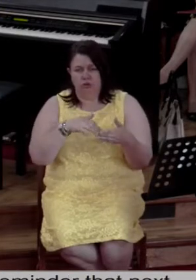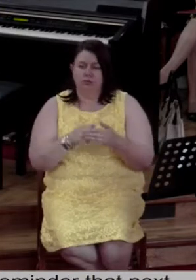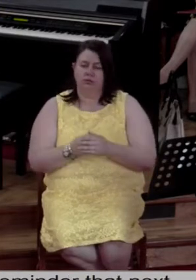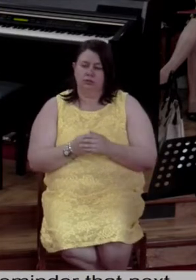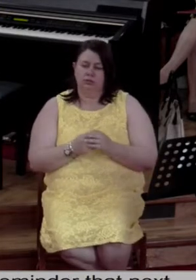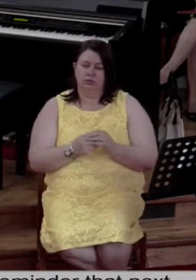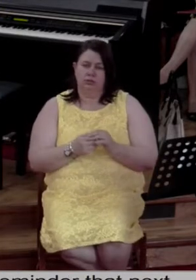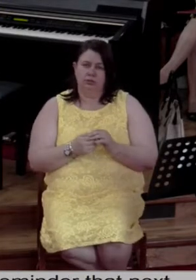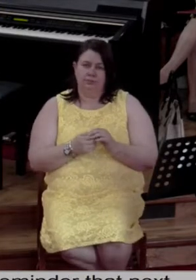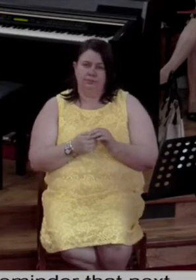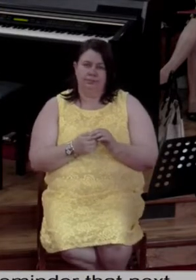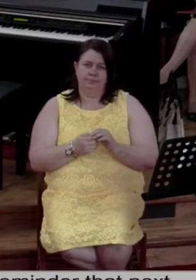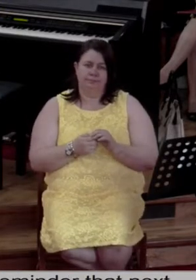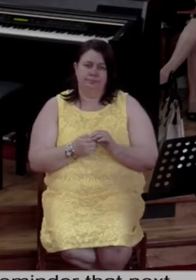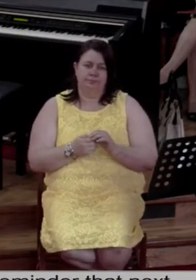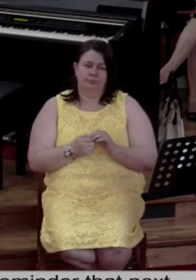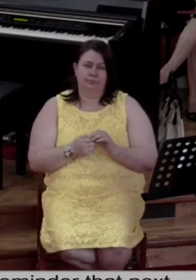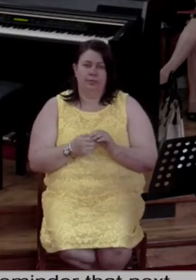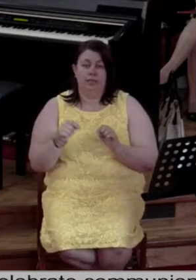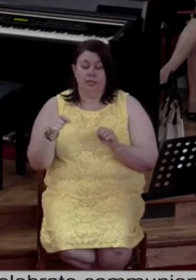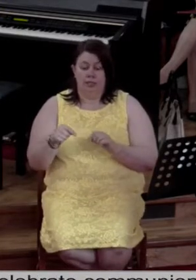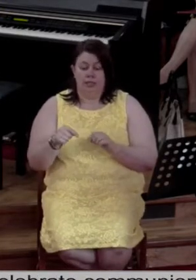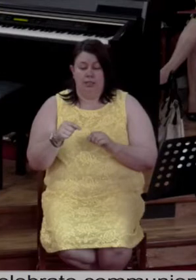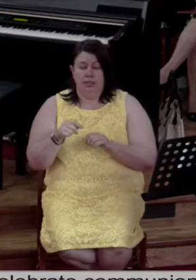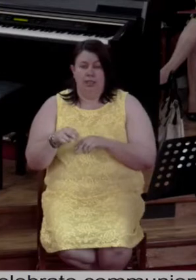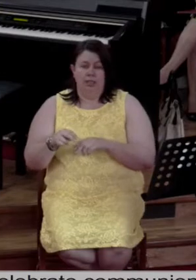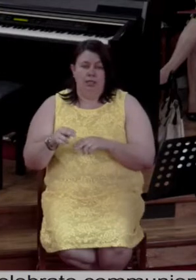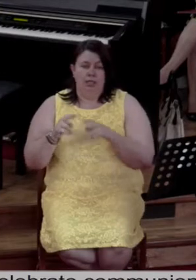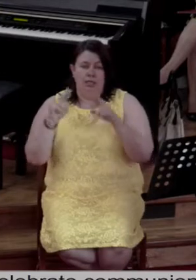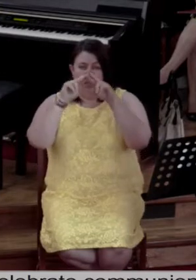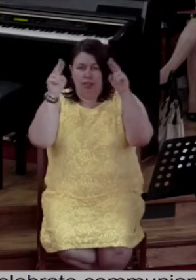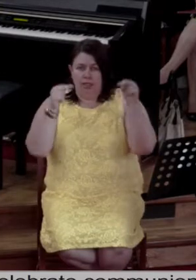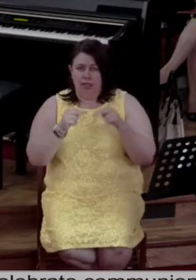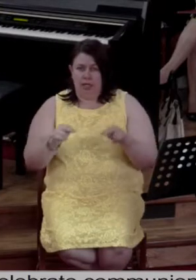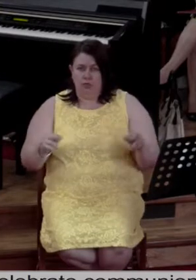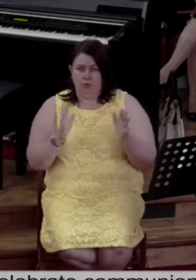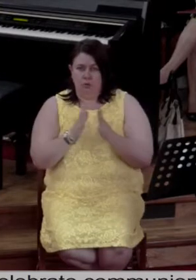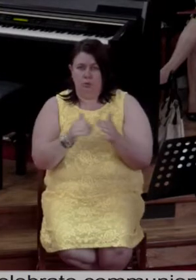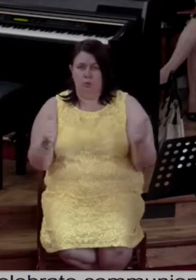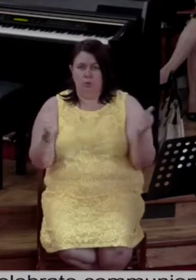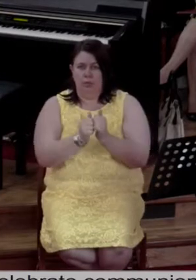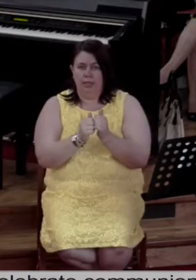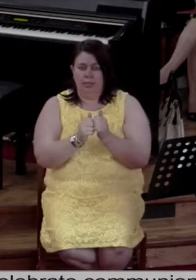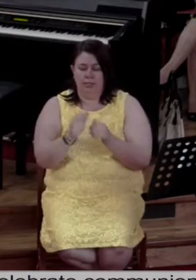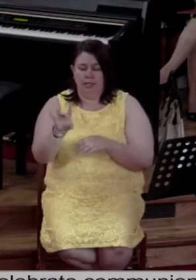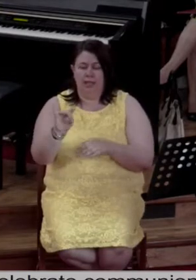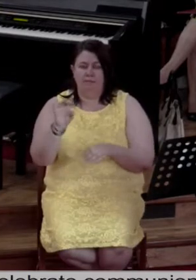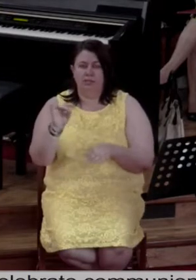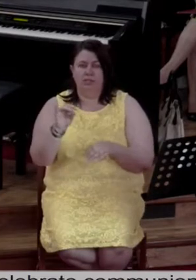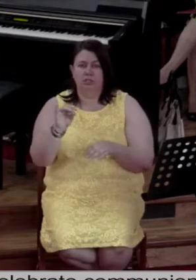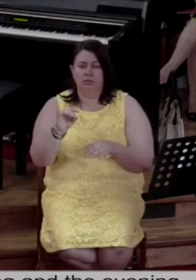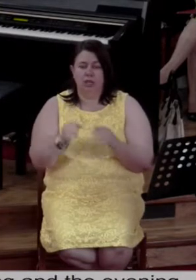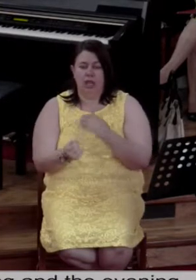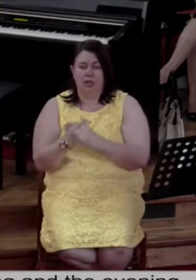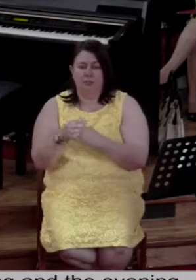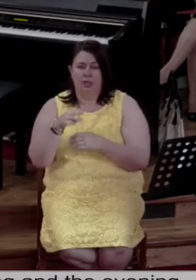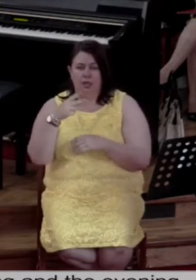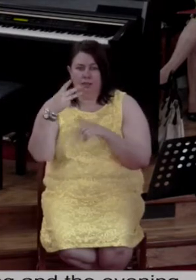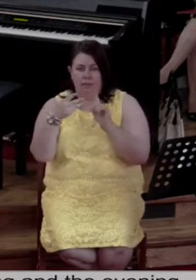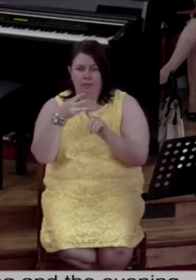it. The National Weekend of Invitation is something that's happening in the third weekend in